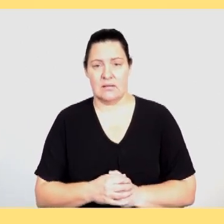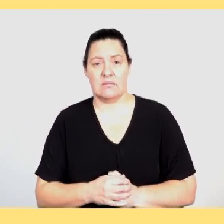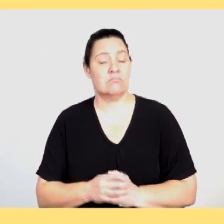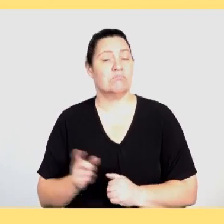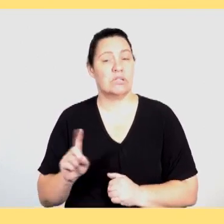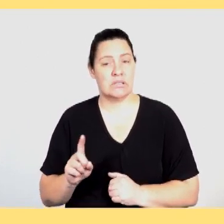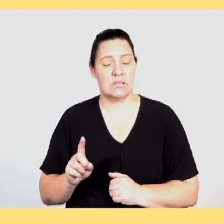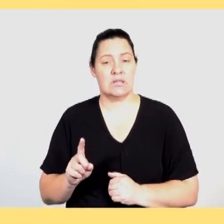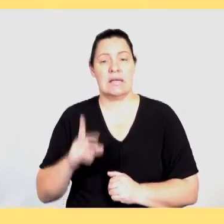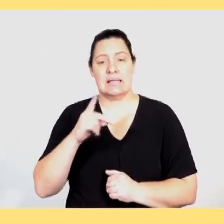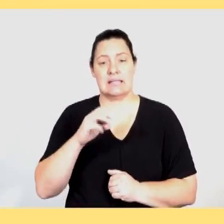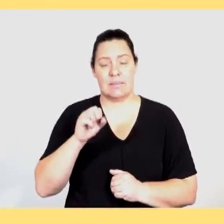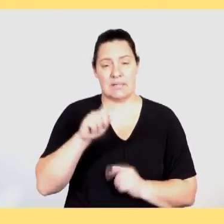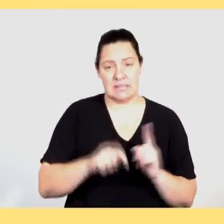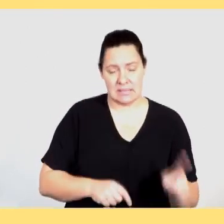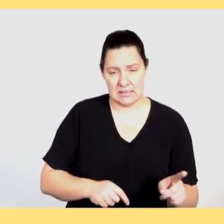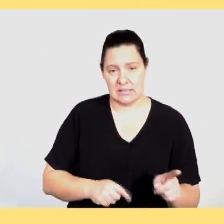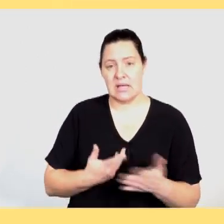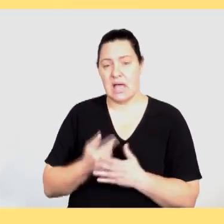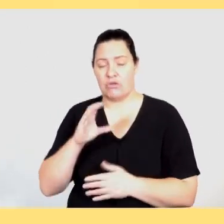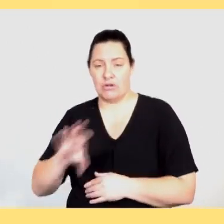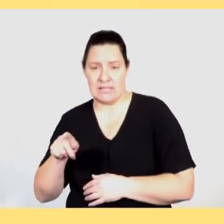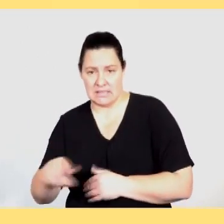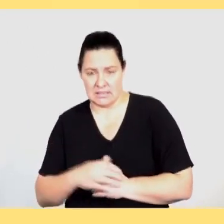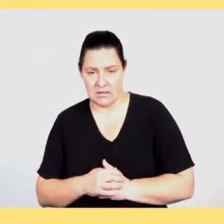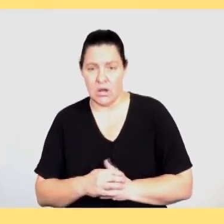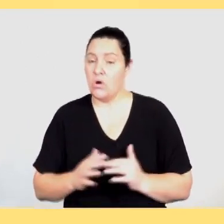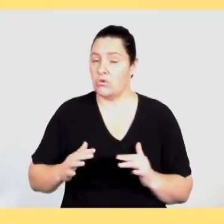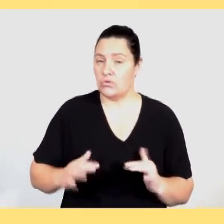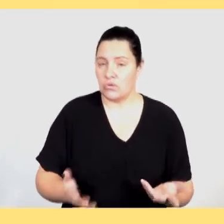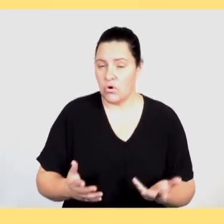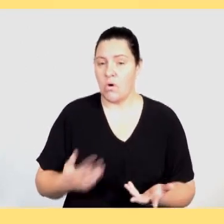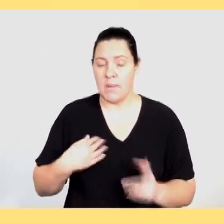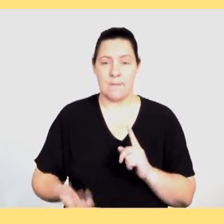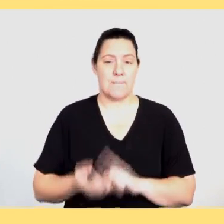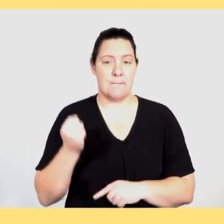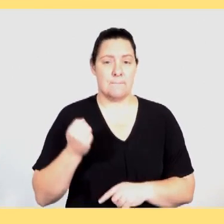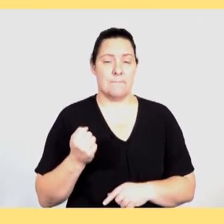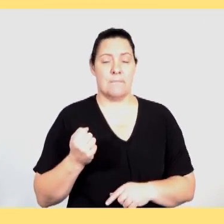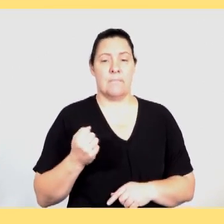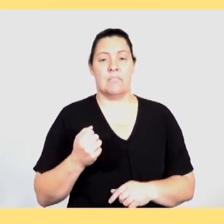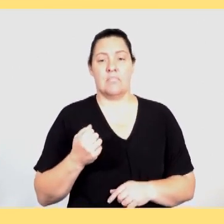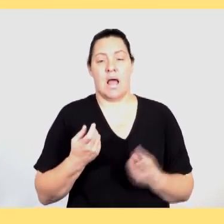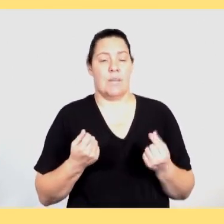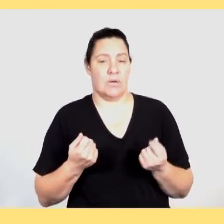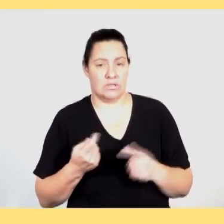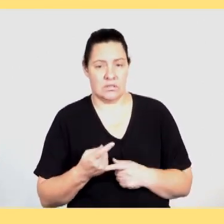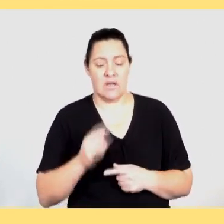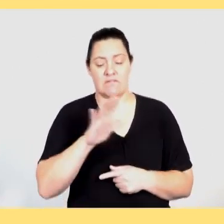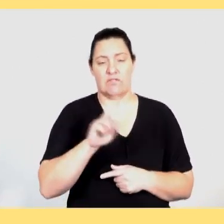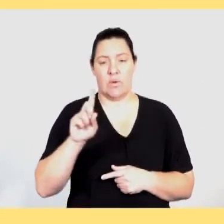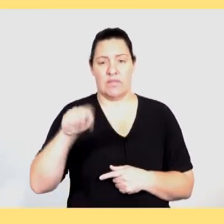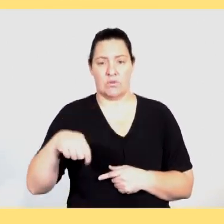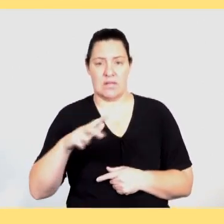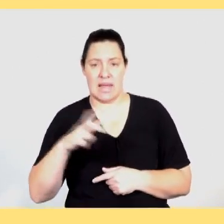Here it will be the debit and here is the credit. So I'm going to take now my amount, which